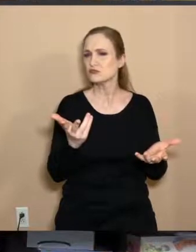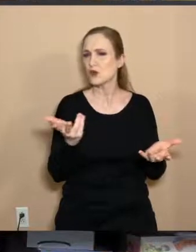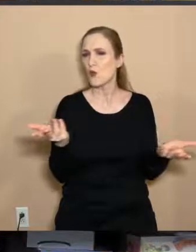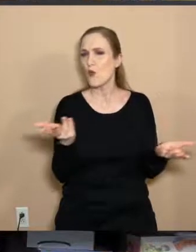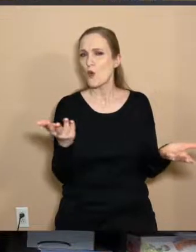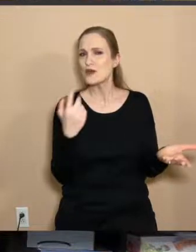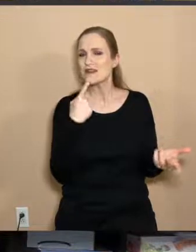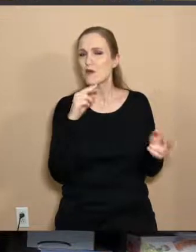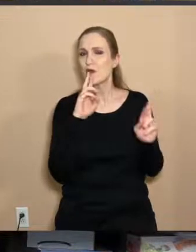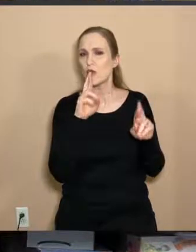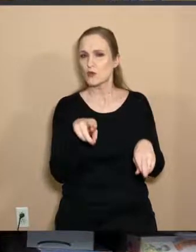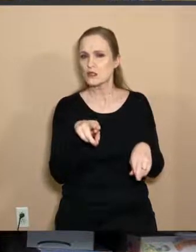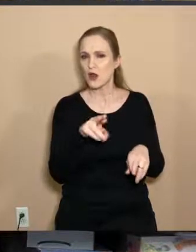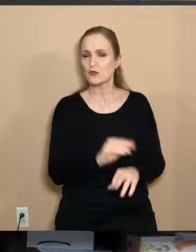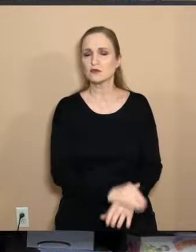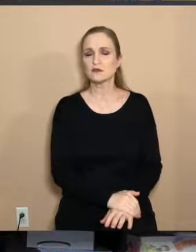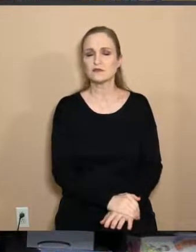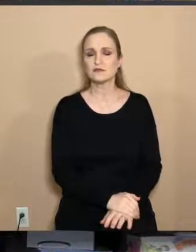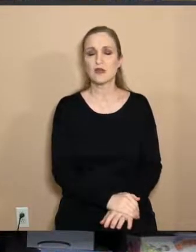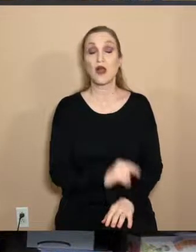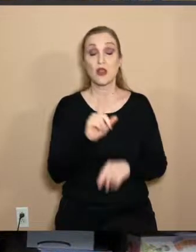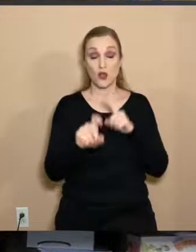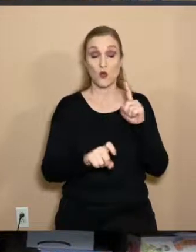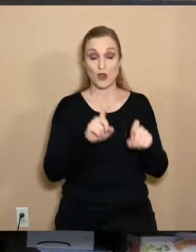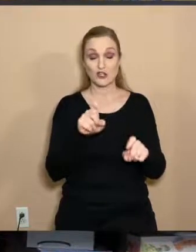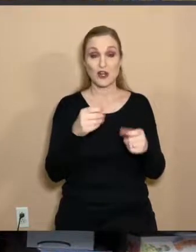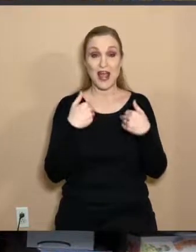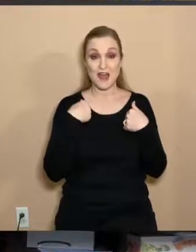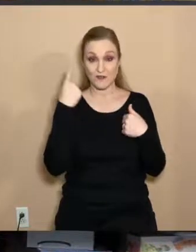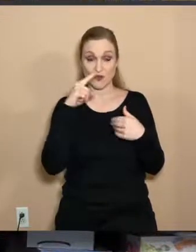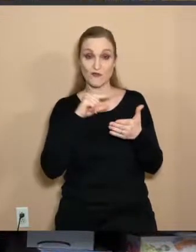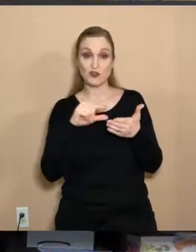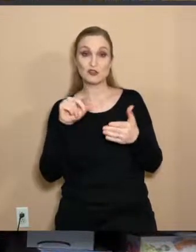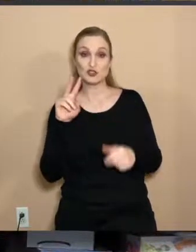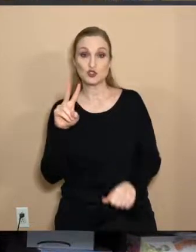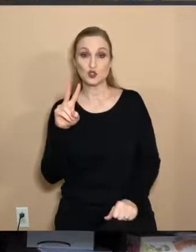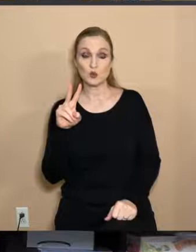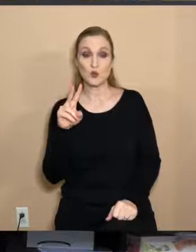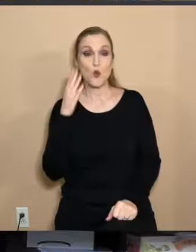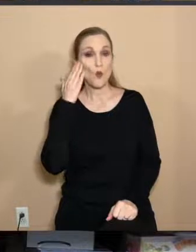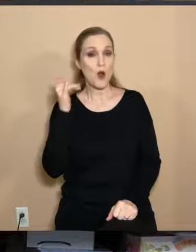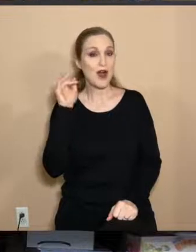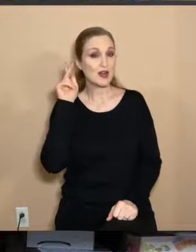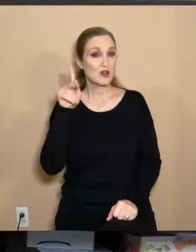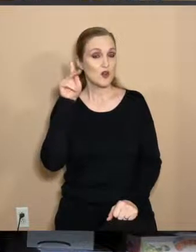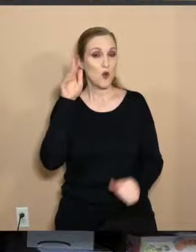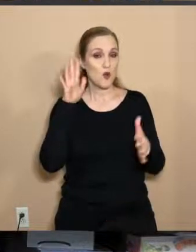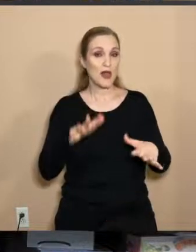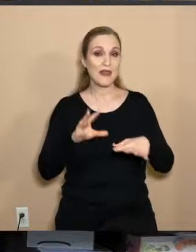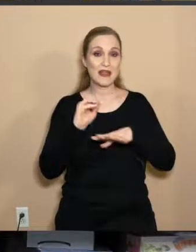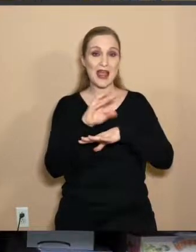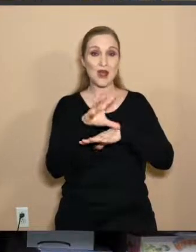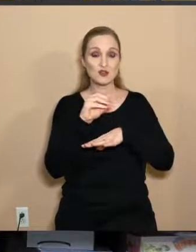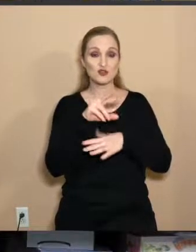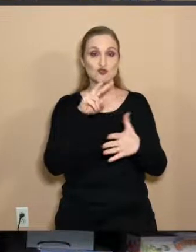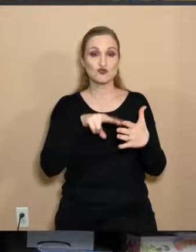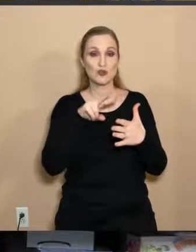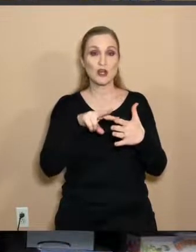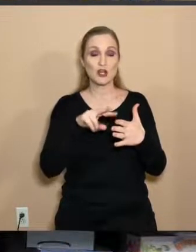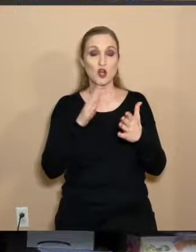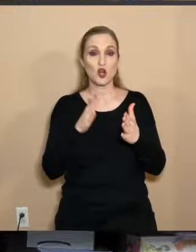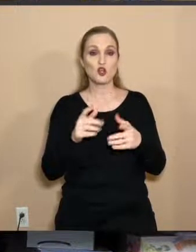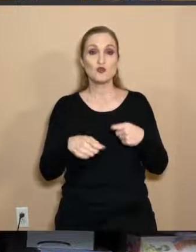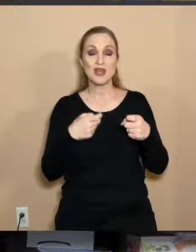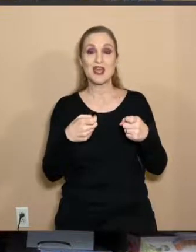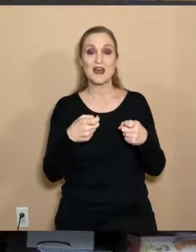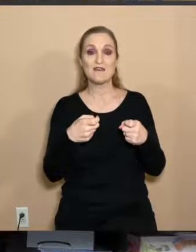be the result of this action? And then the questions that I have for verse 2 is, why does the Qoheleth counsel the reader to give a serving to 7